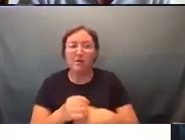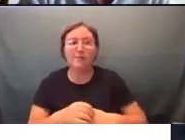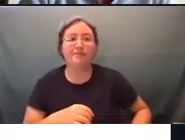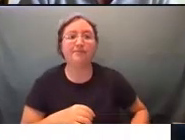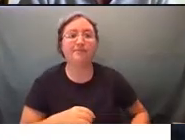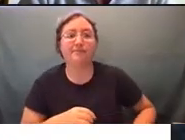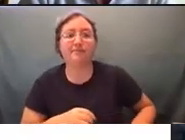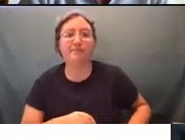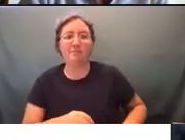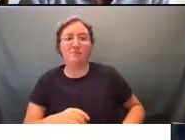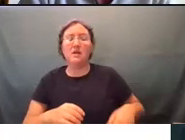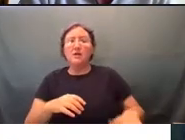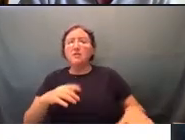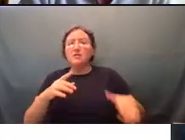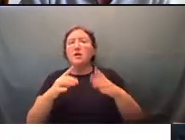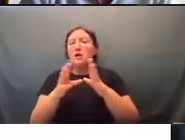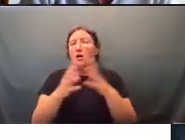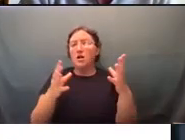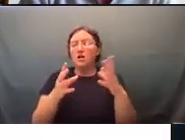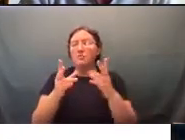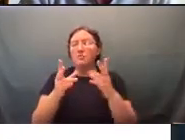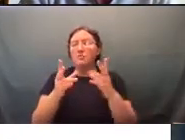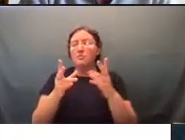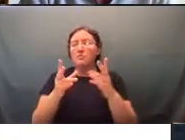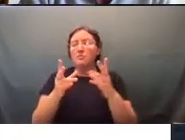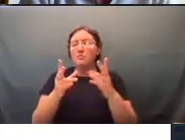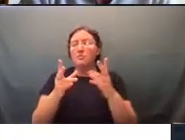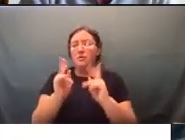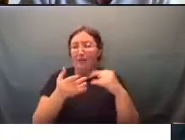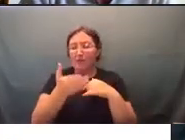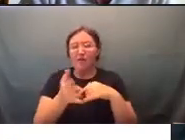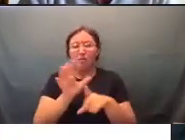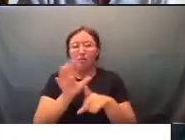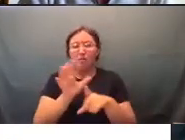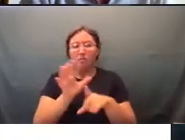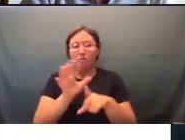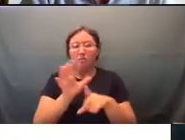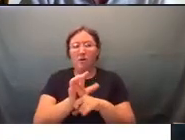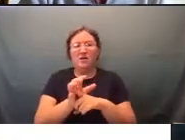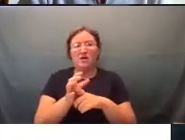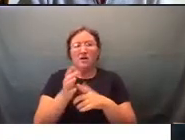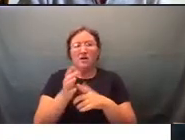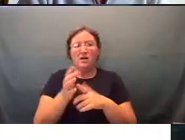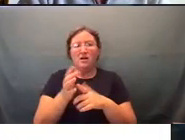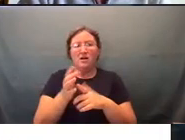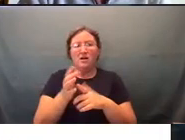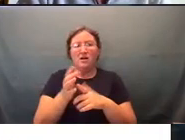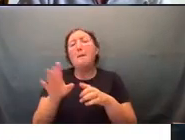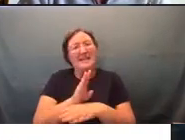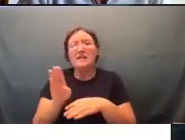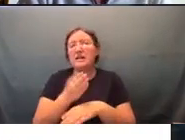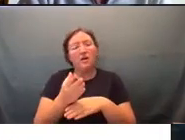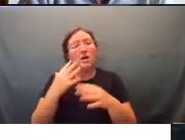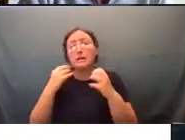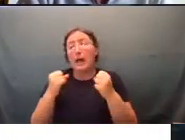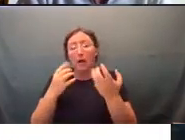is trafficked by a lot of tourists. This may be in like winter or fall too. It gets busy, it gets loud,